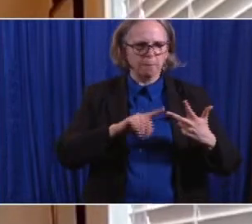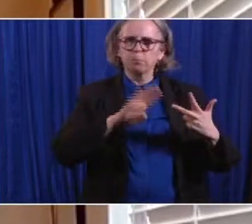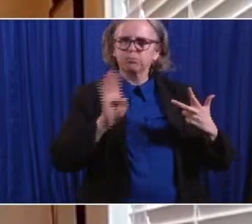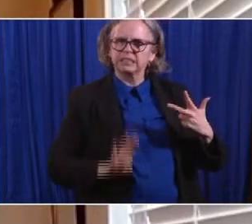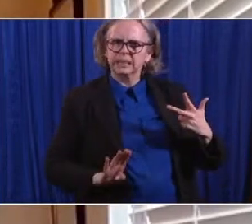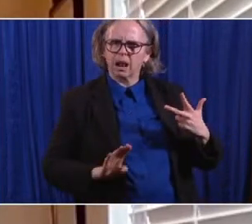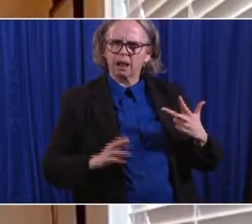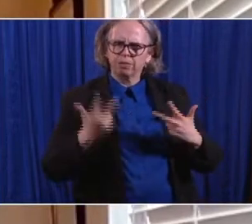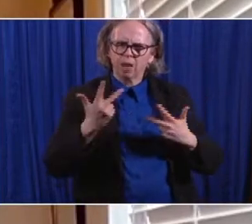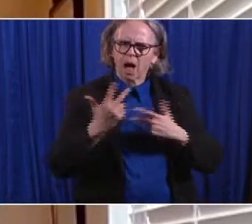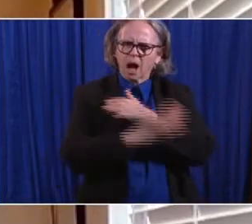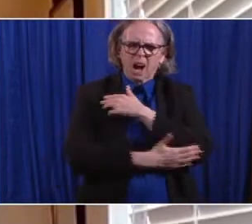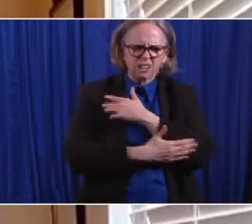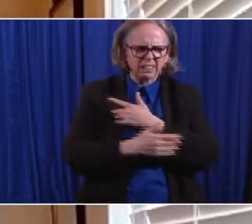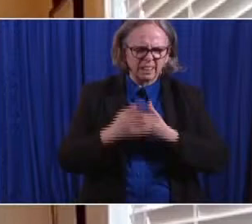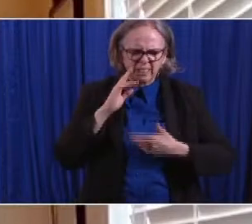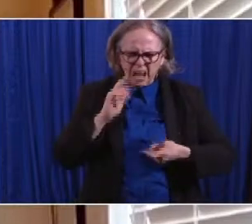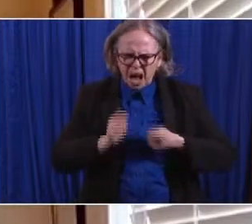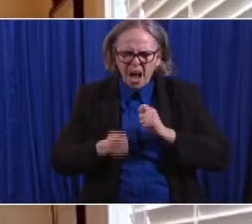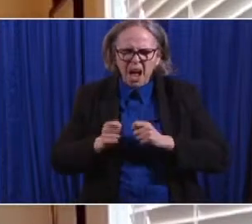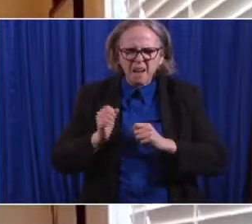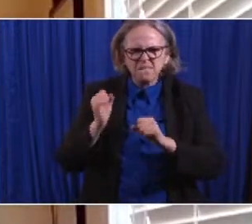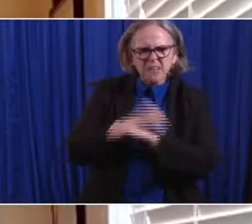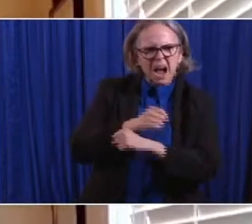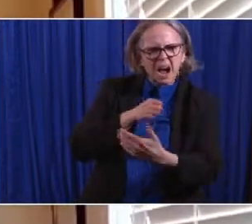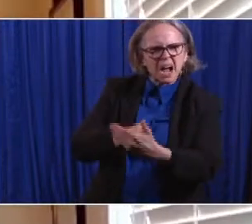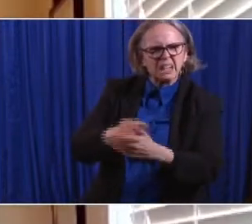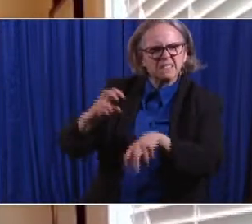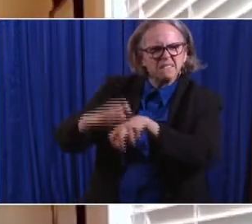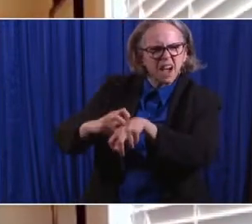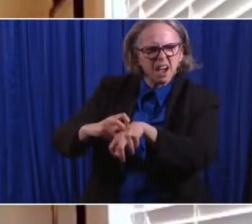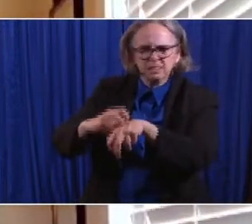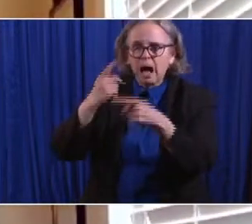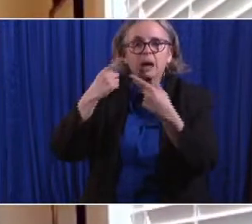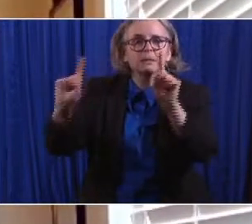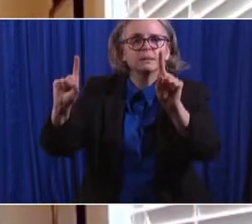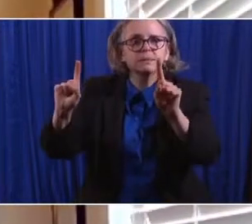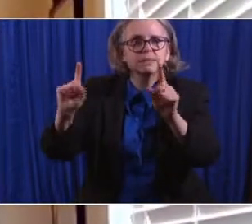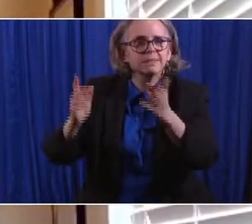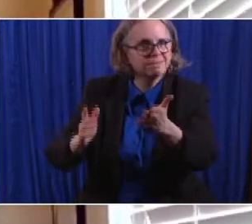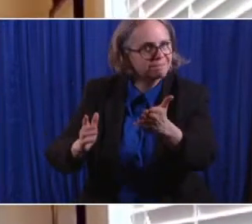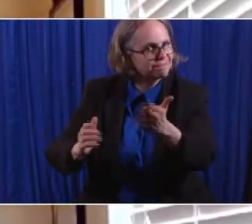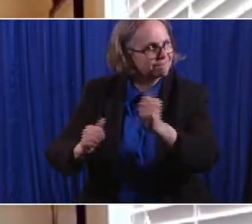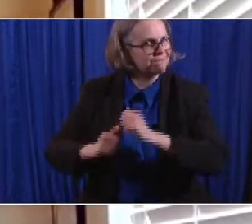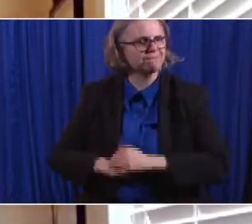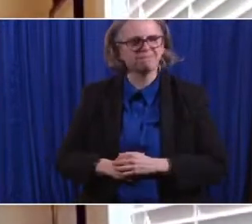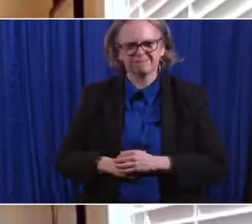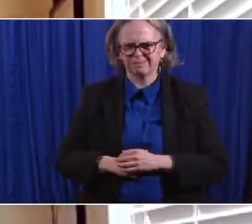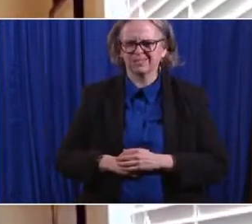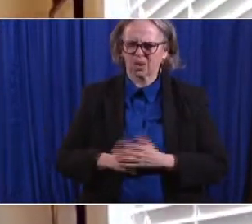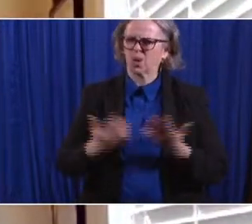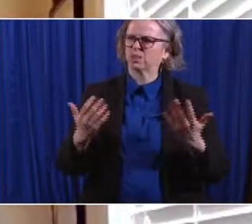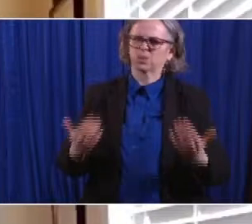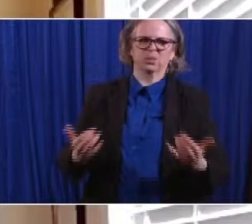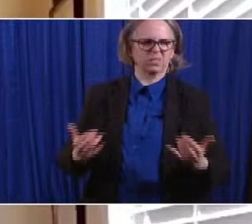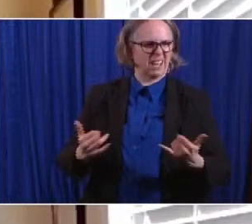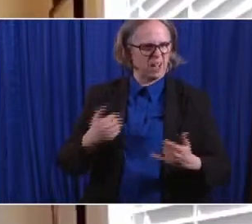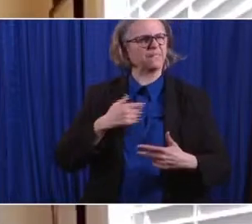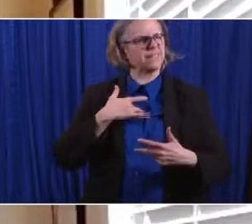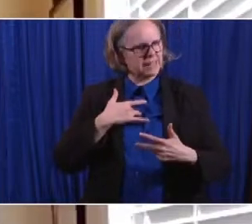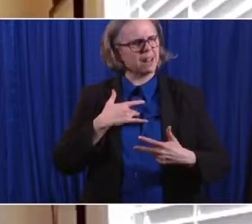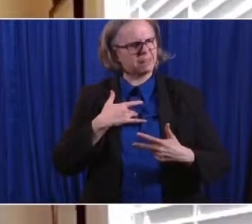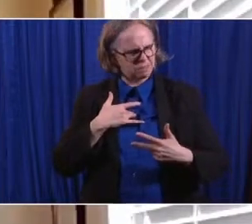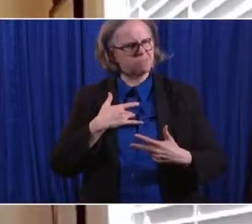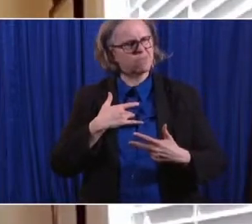circulating. So in a nutshell, I look at what we now have available, and we're beginning